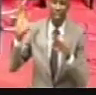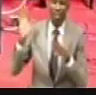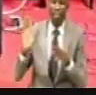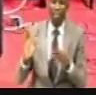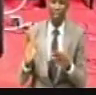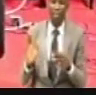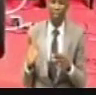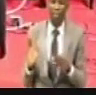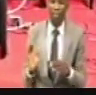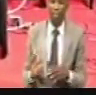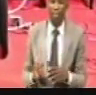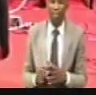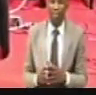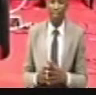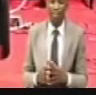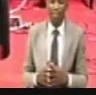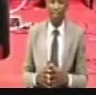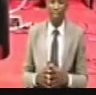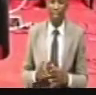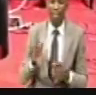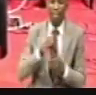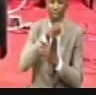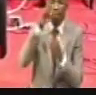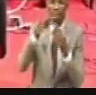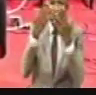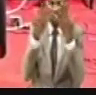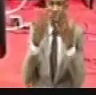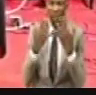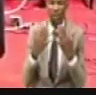sin. All my fears will roll away.